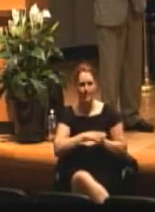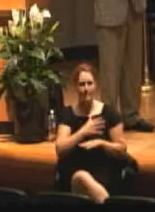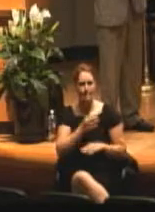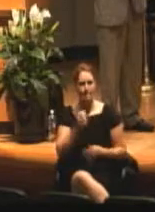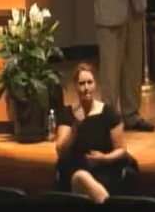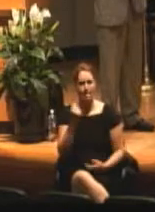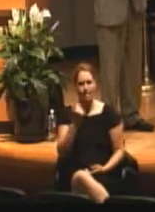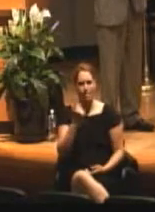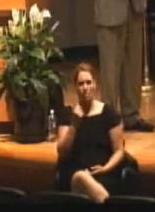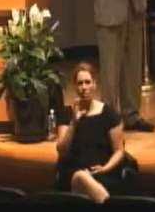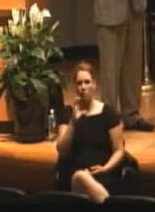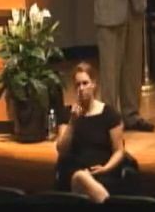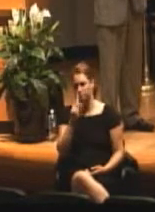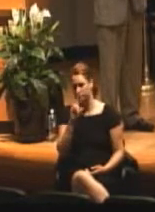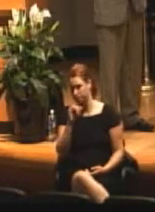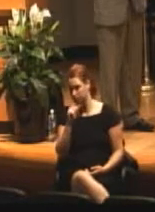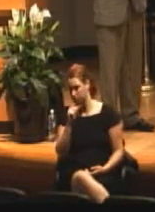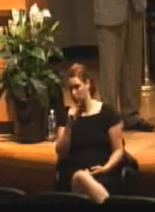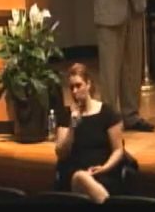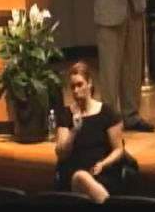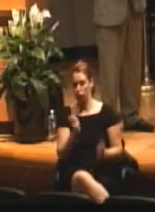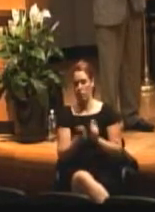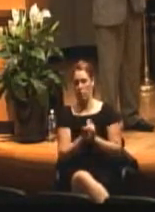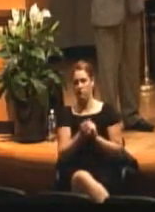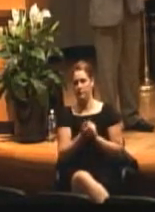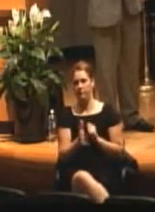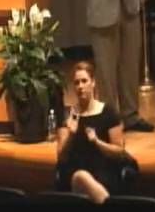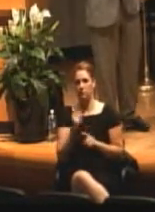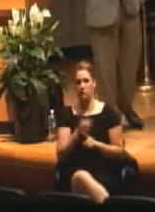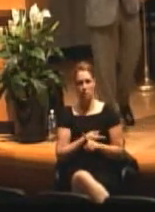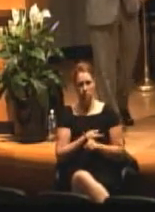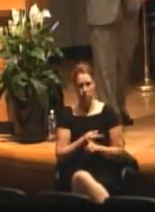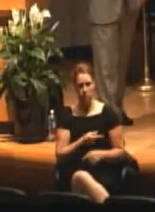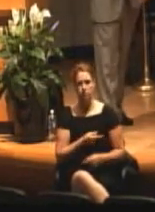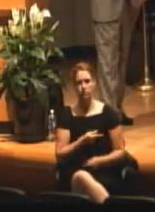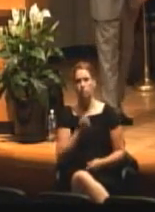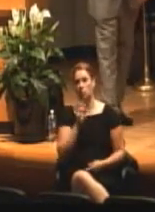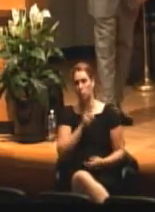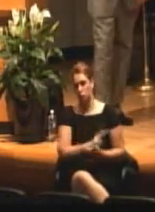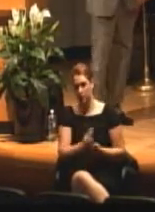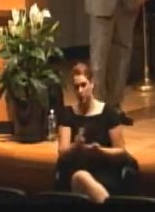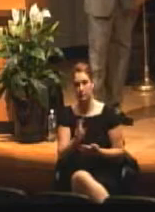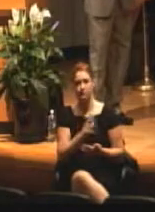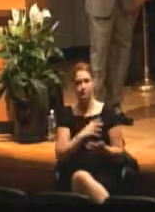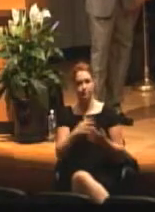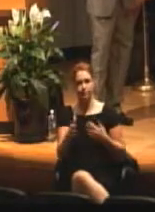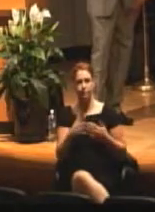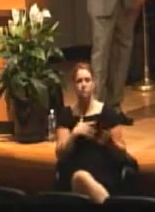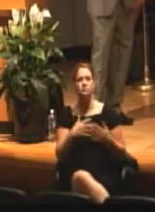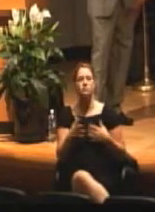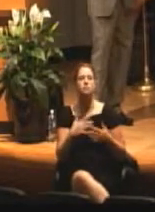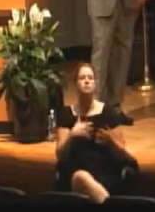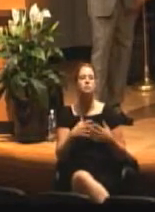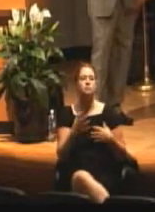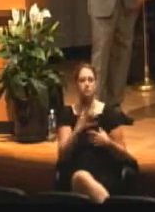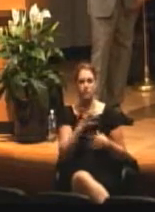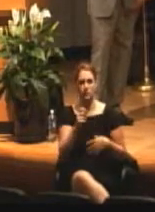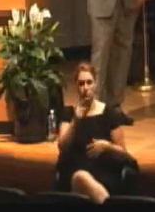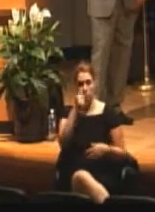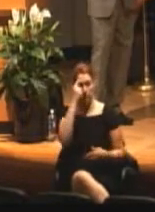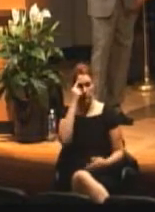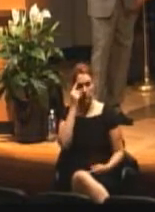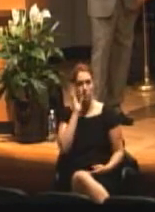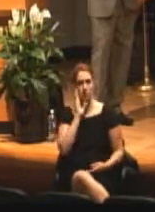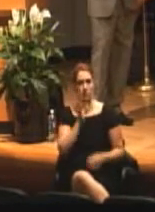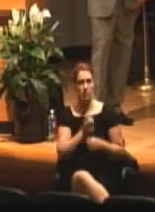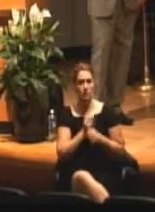somebody's credit changes in that couple months or 2 weeks, whatever, and you think you're going to get this